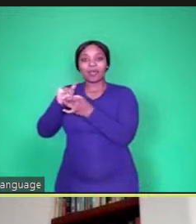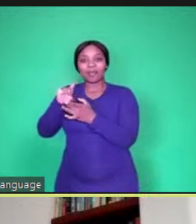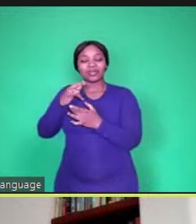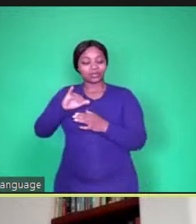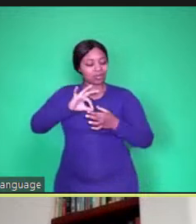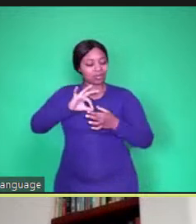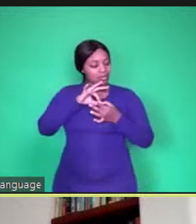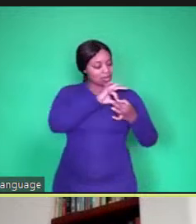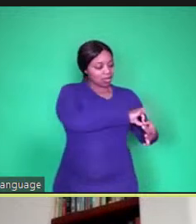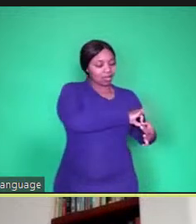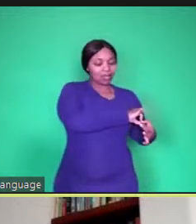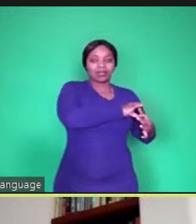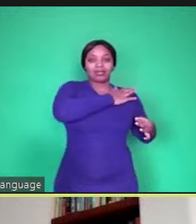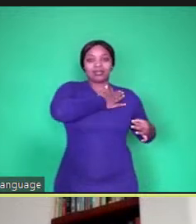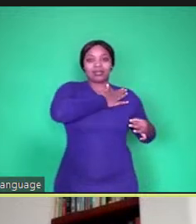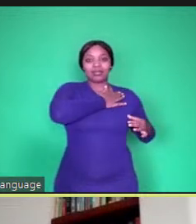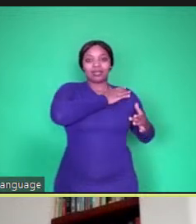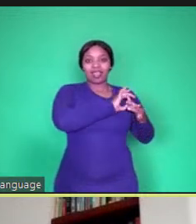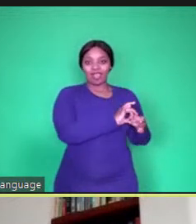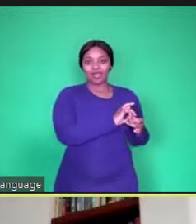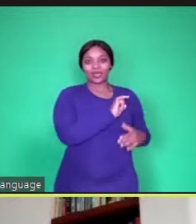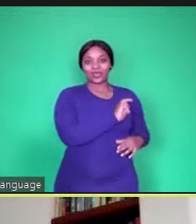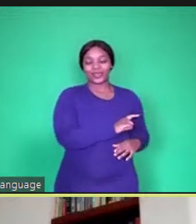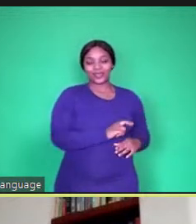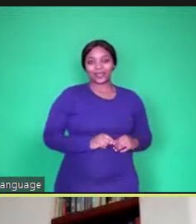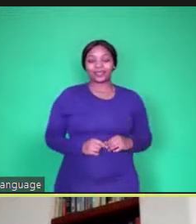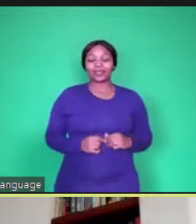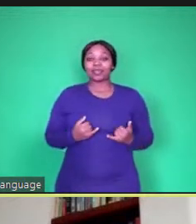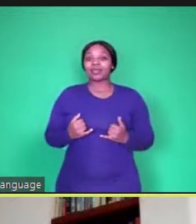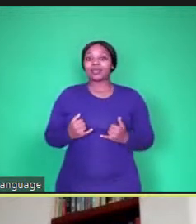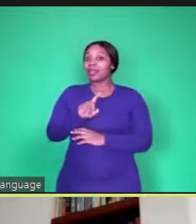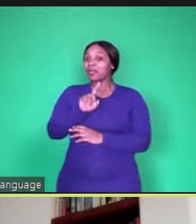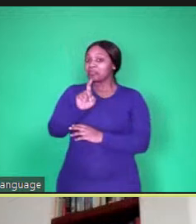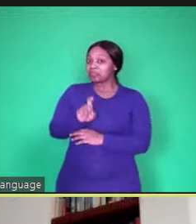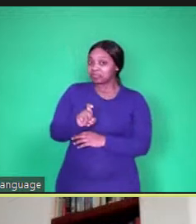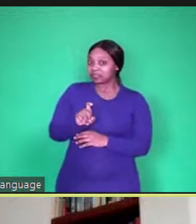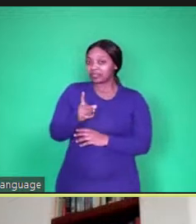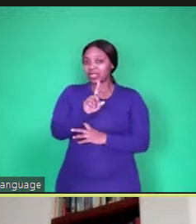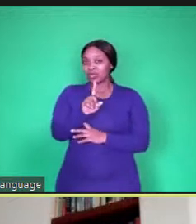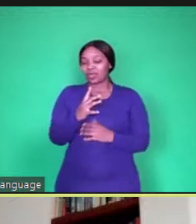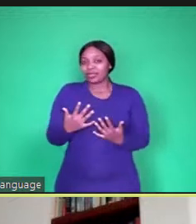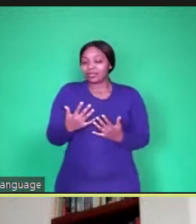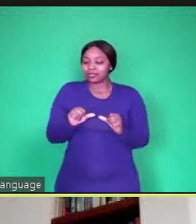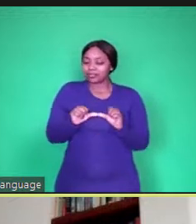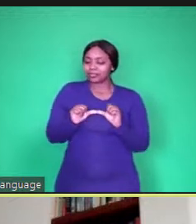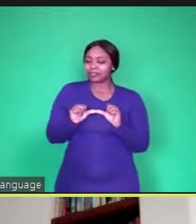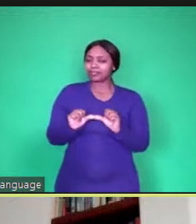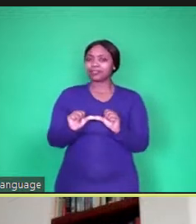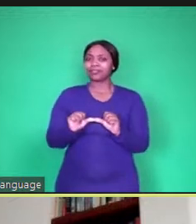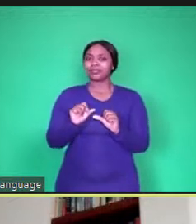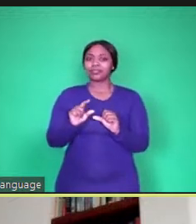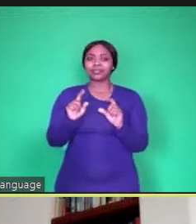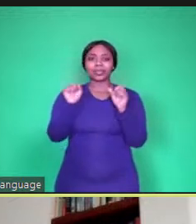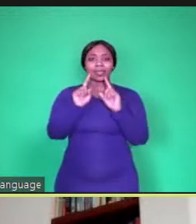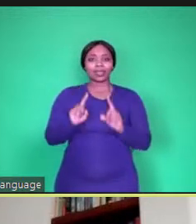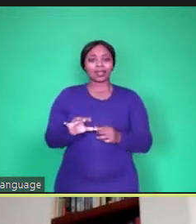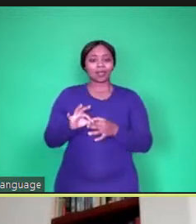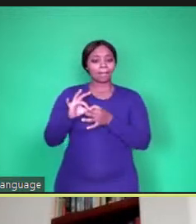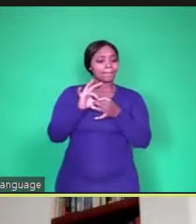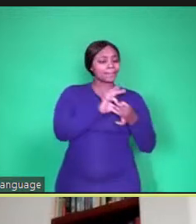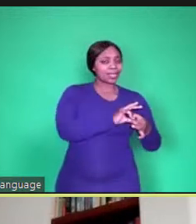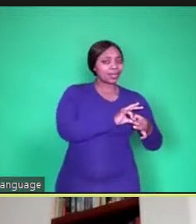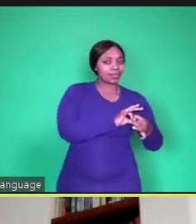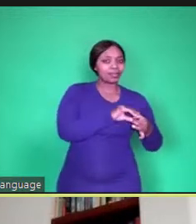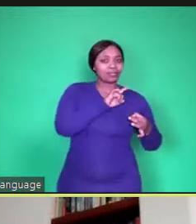home. The question that arises is what maintains the spatial connectedness of migrants, particularly